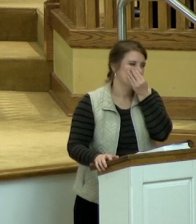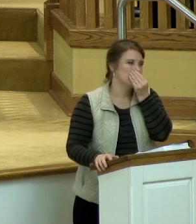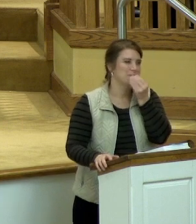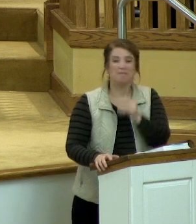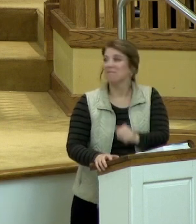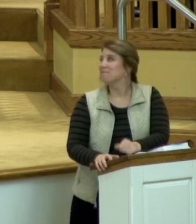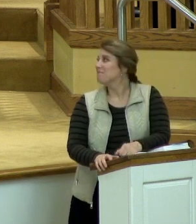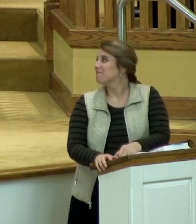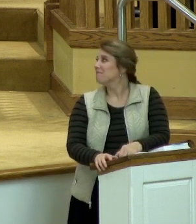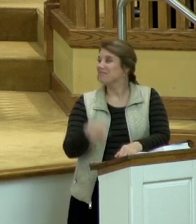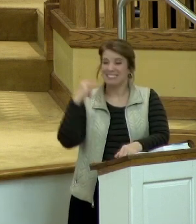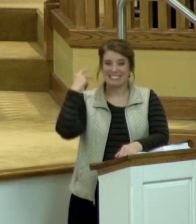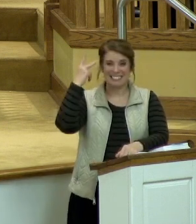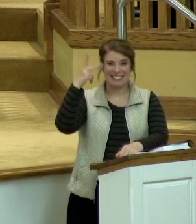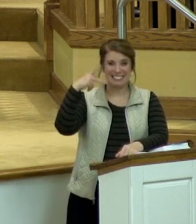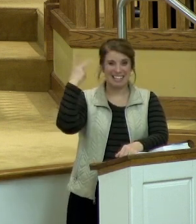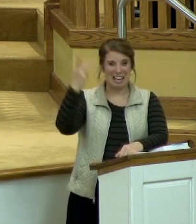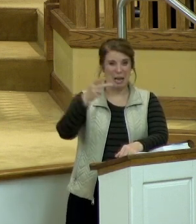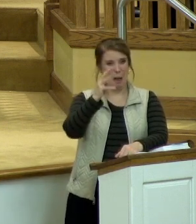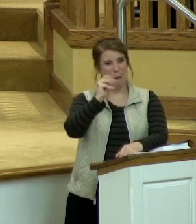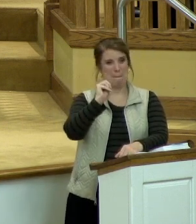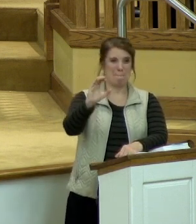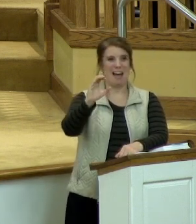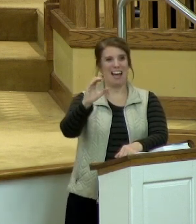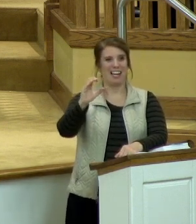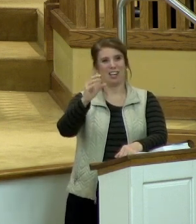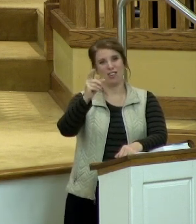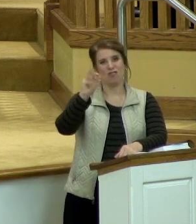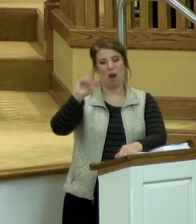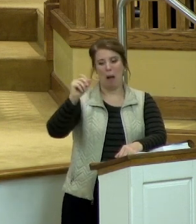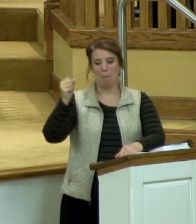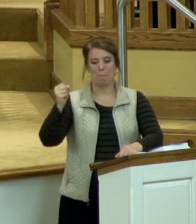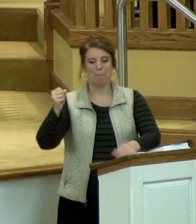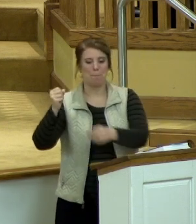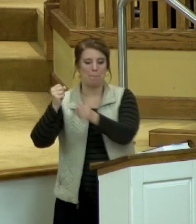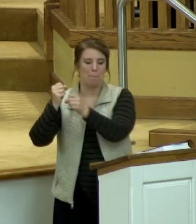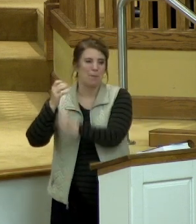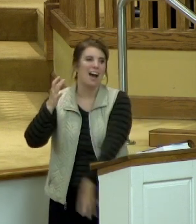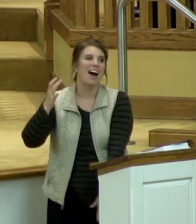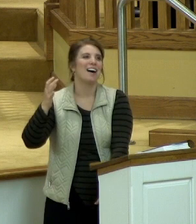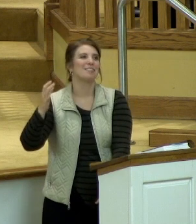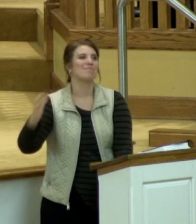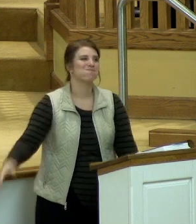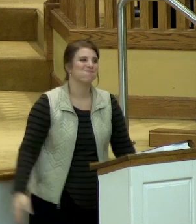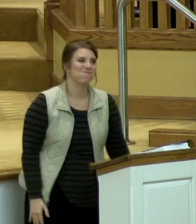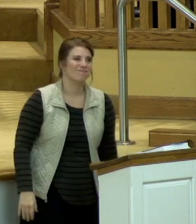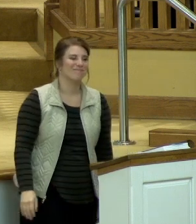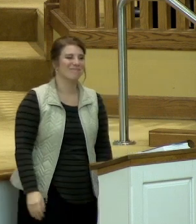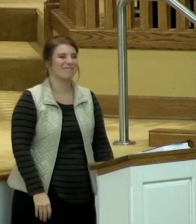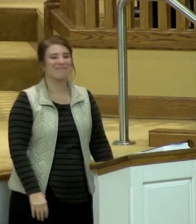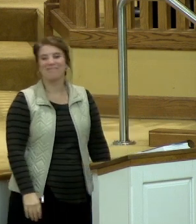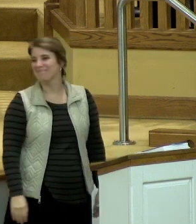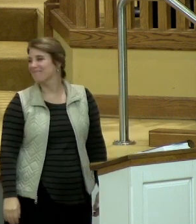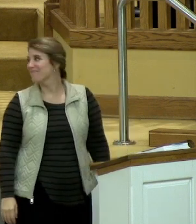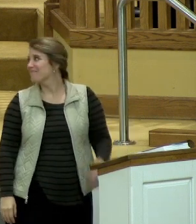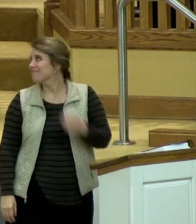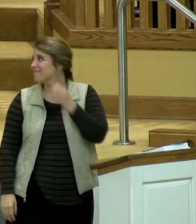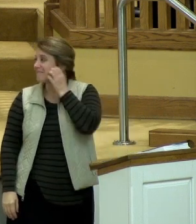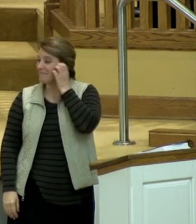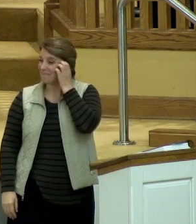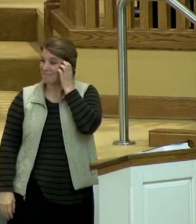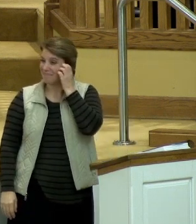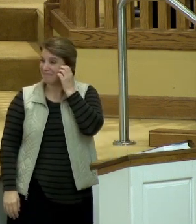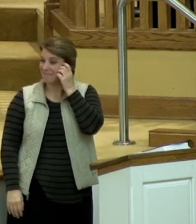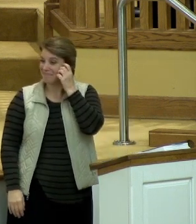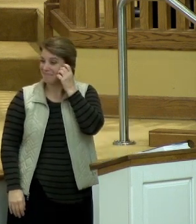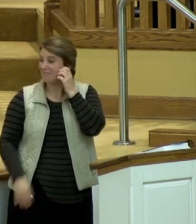Man, Ken George with a mic drop tonight. Man, that was powerful, man, right there. That was good stuff. All right, really.